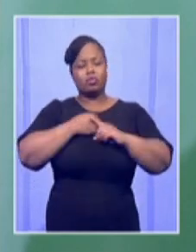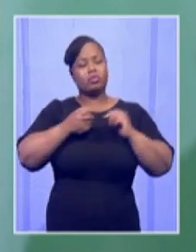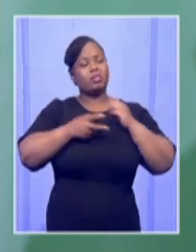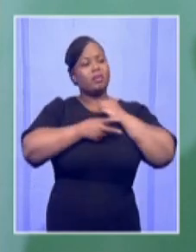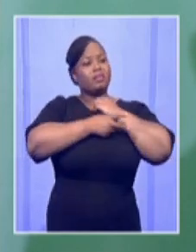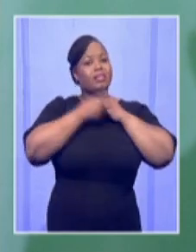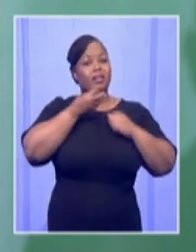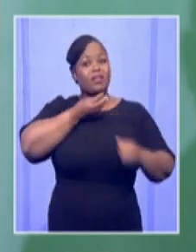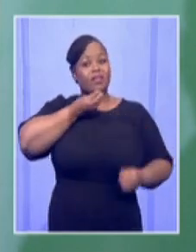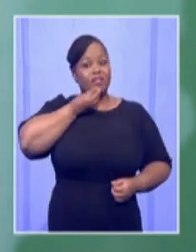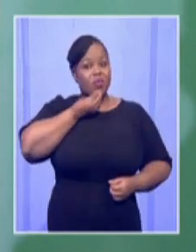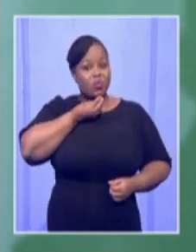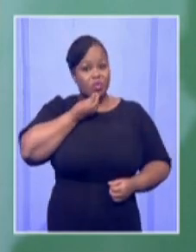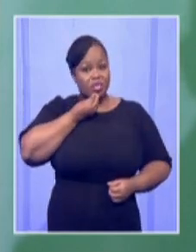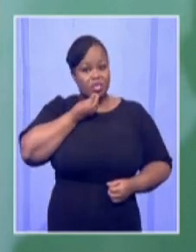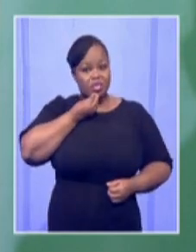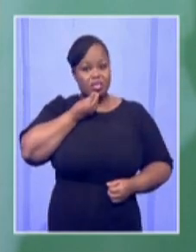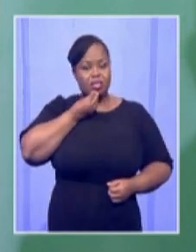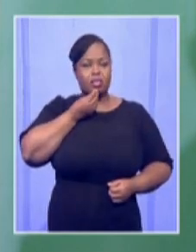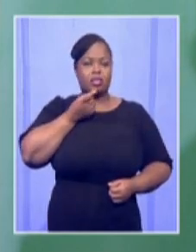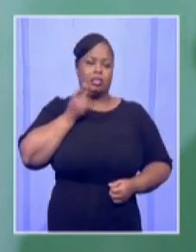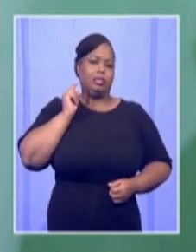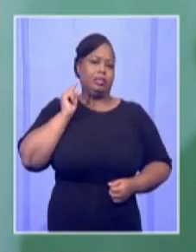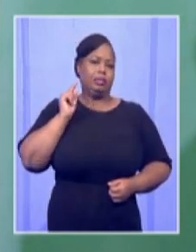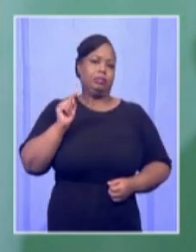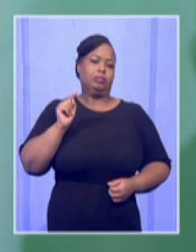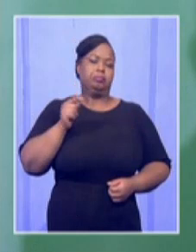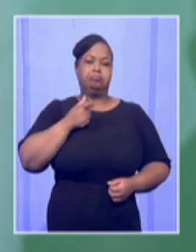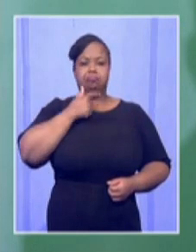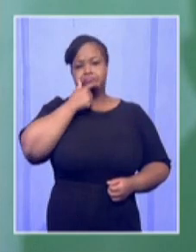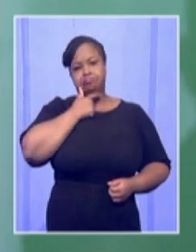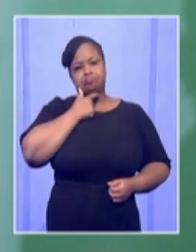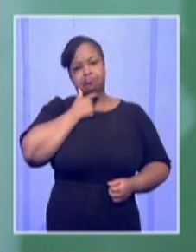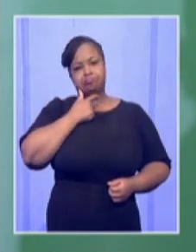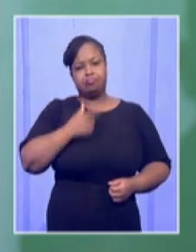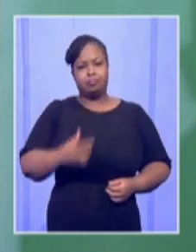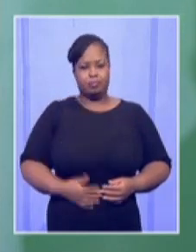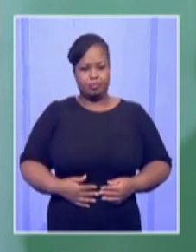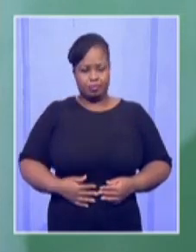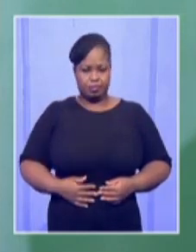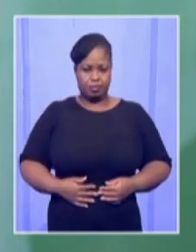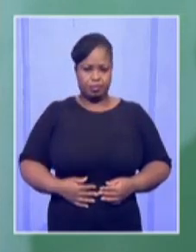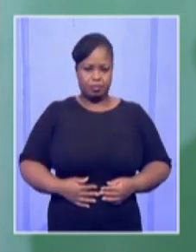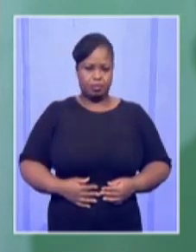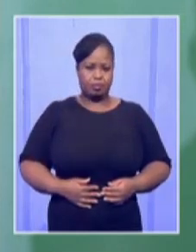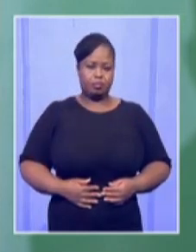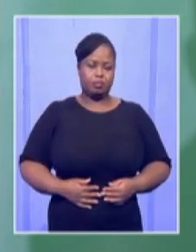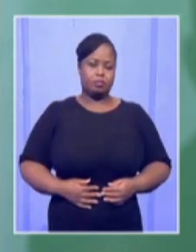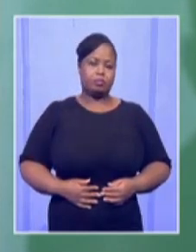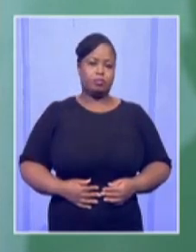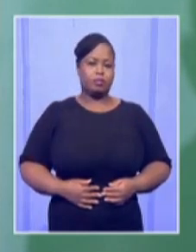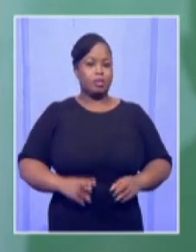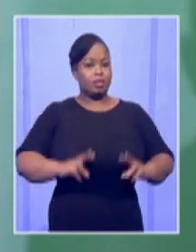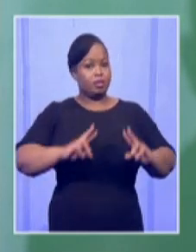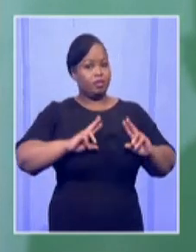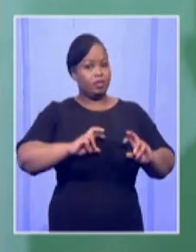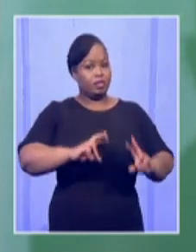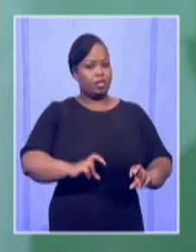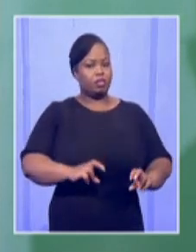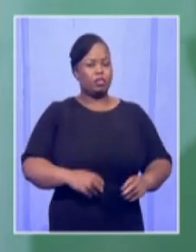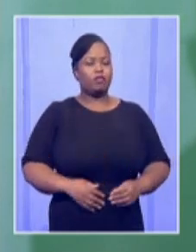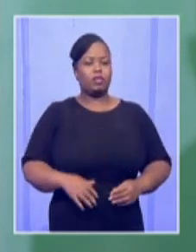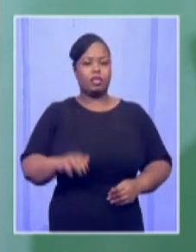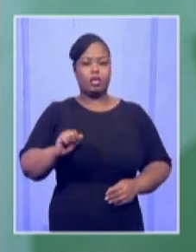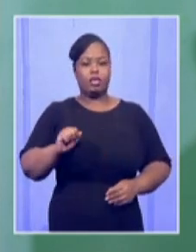food and essentials. That was very sad. So, and then the investigation by the Auditor General,